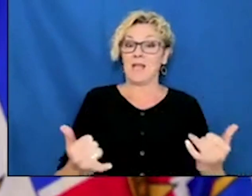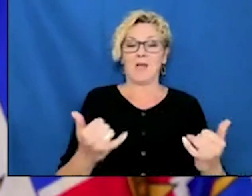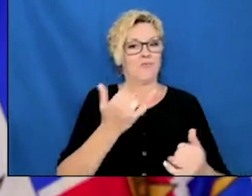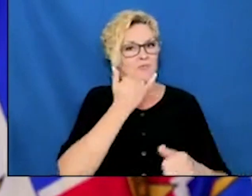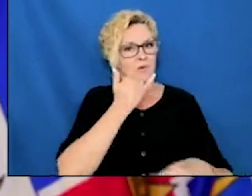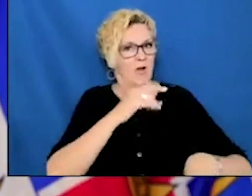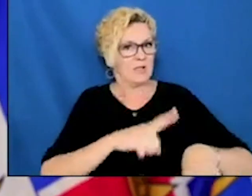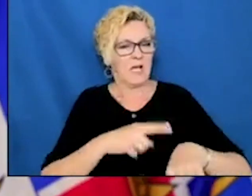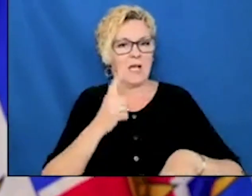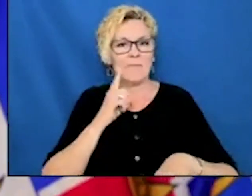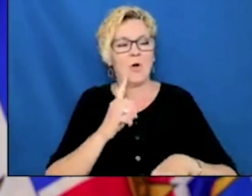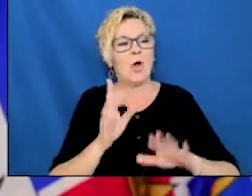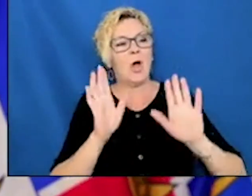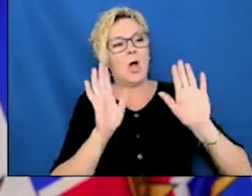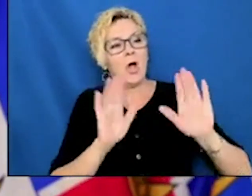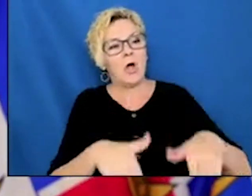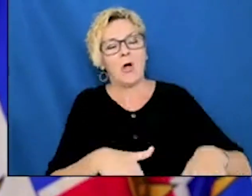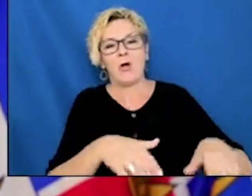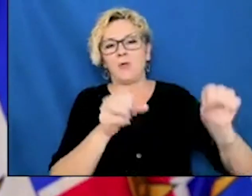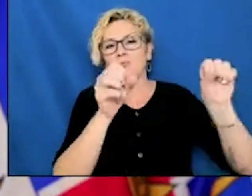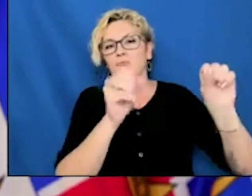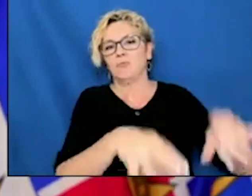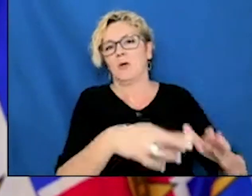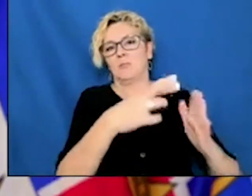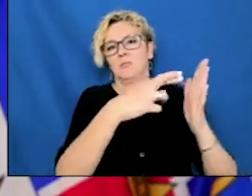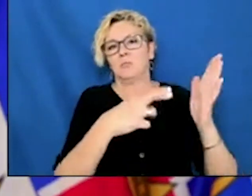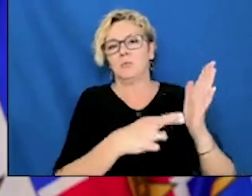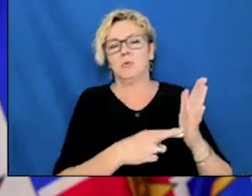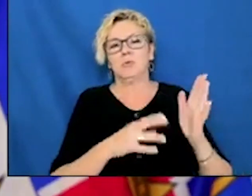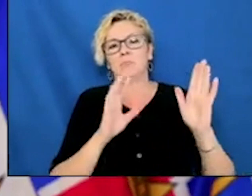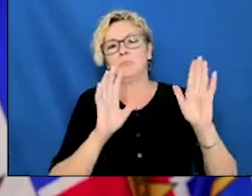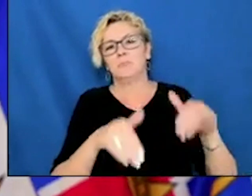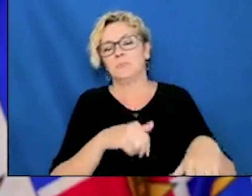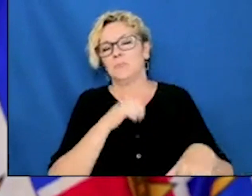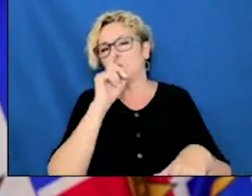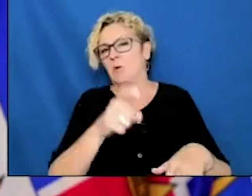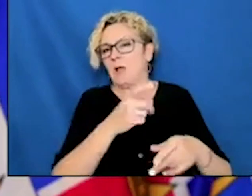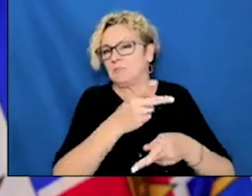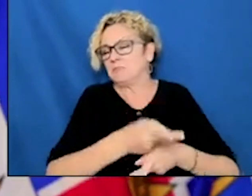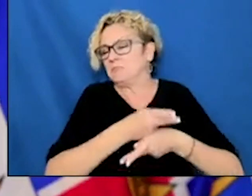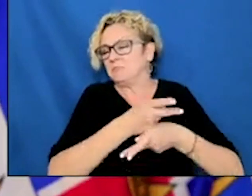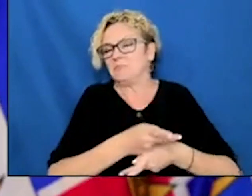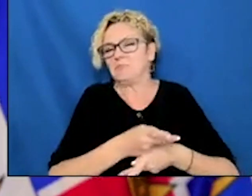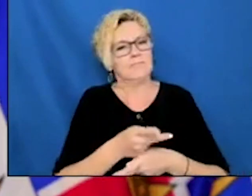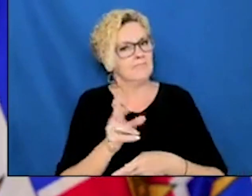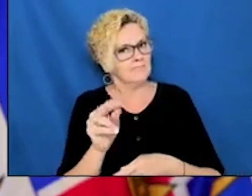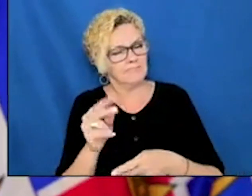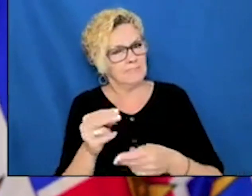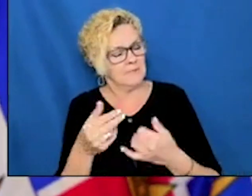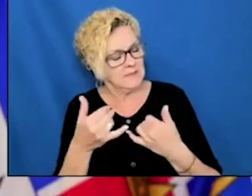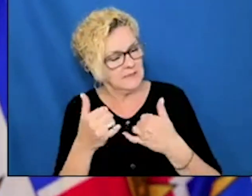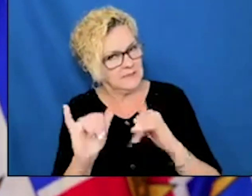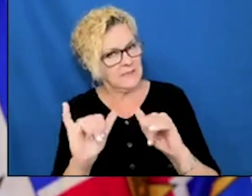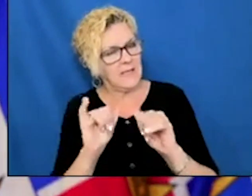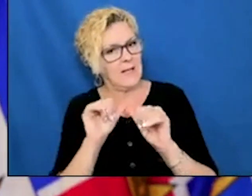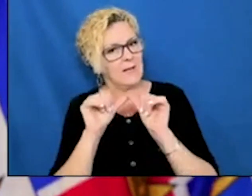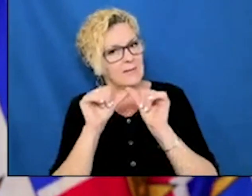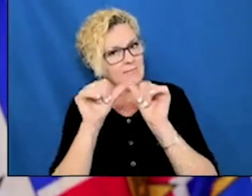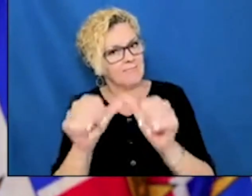not safe until everybody is protected, and we need to continue to work as a community to